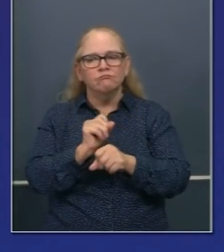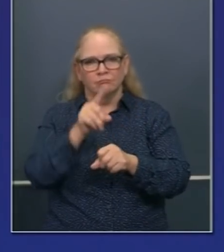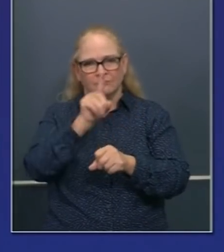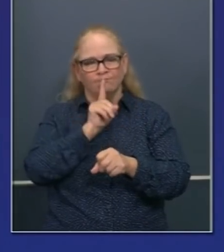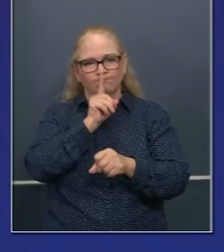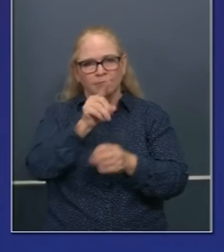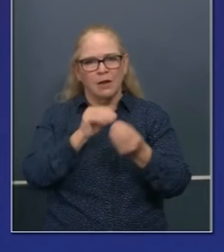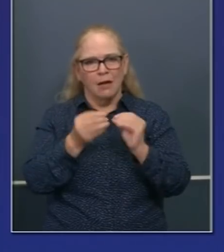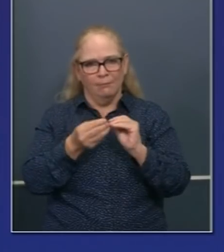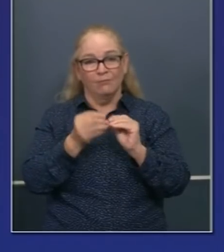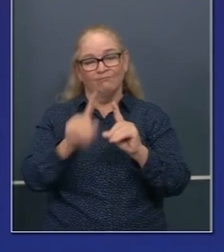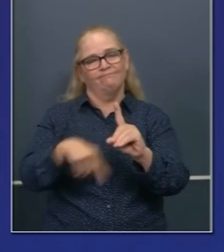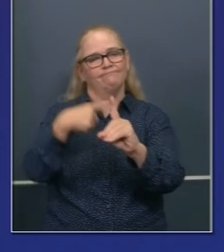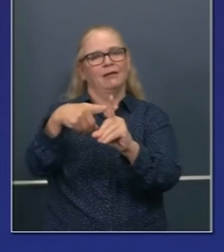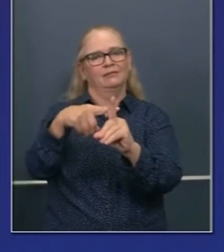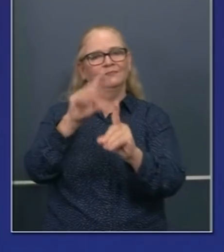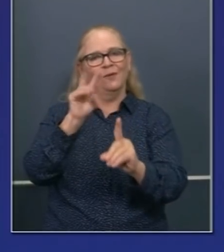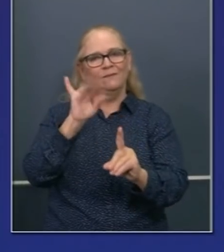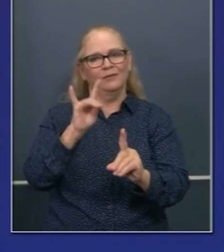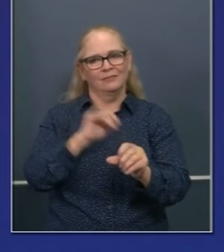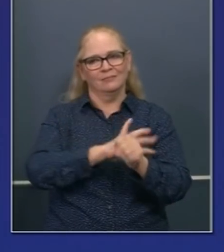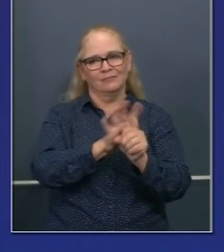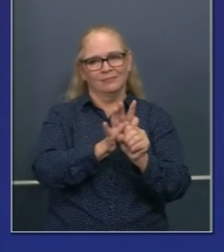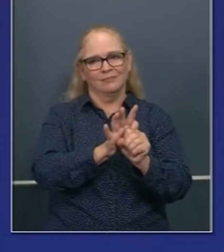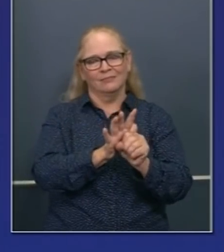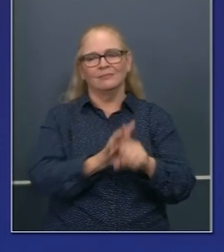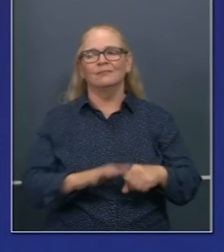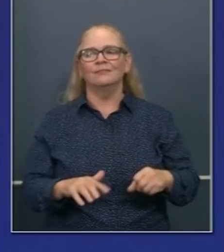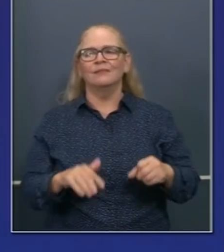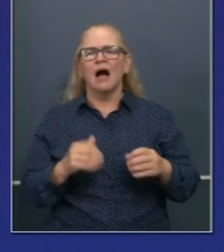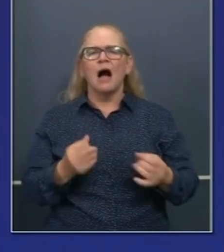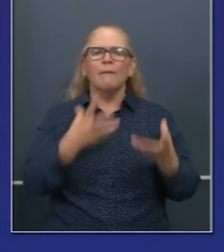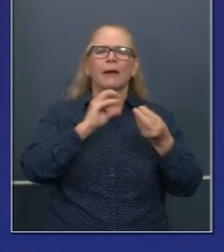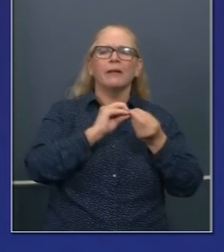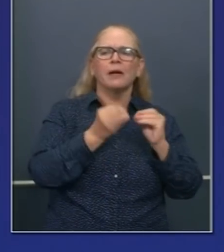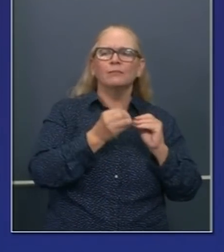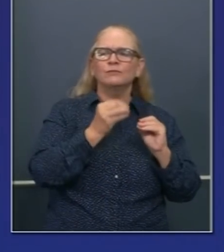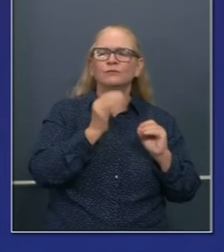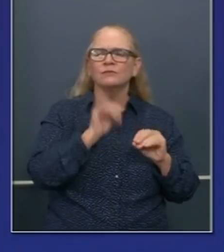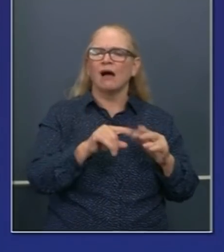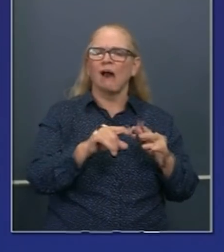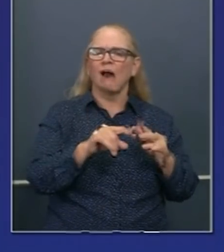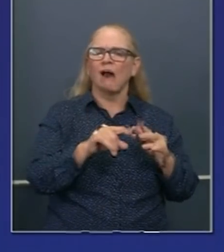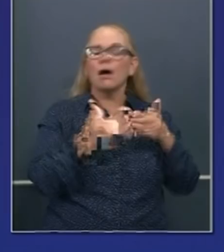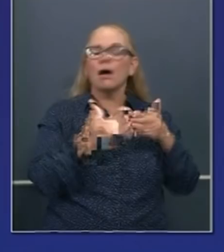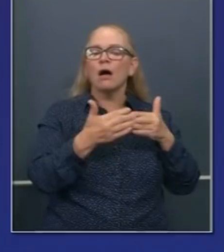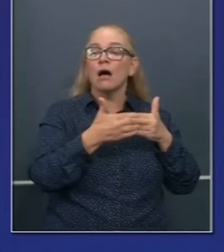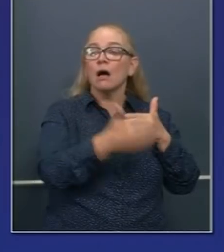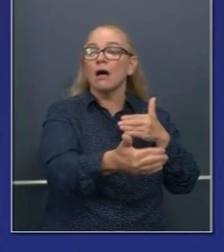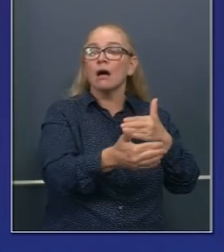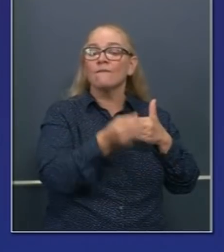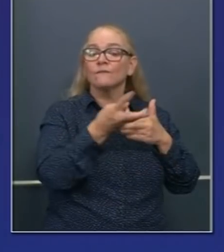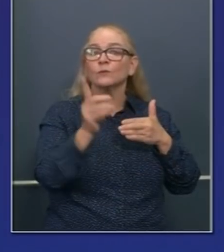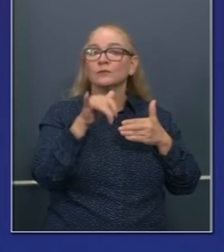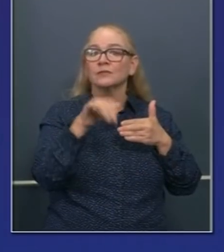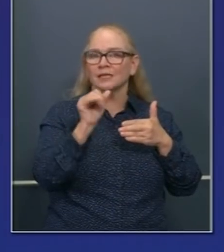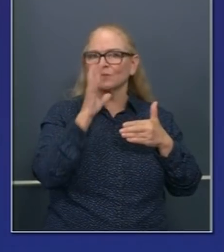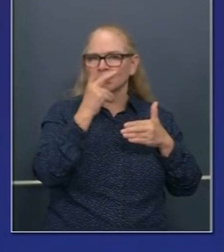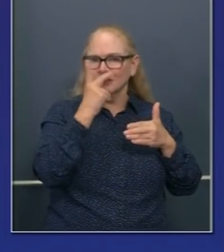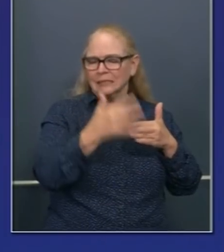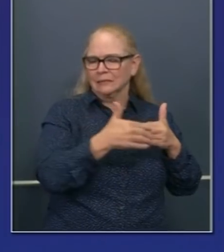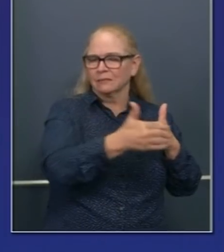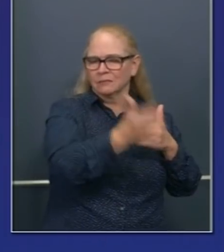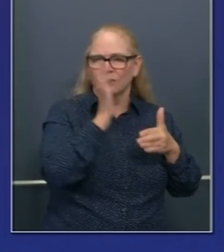cases and a number that begins the process over a few-day period of truing up the total number of